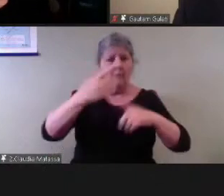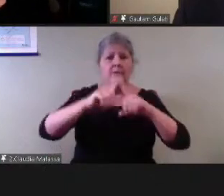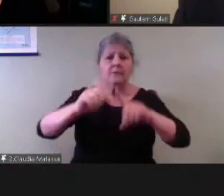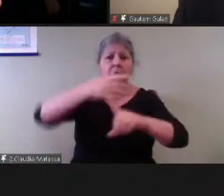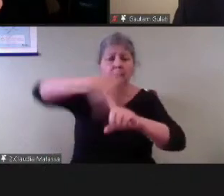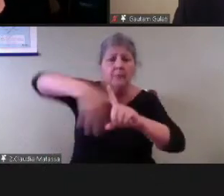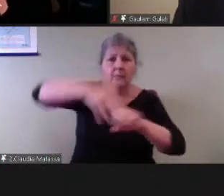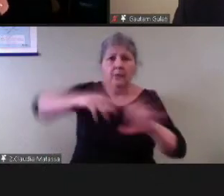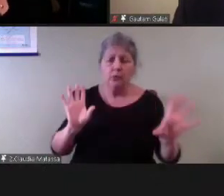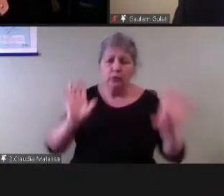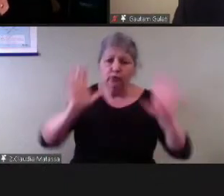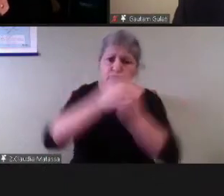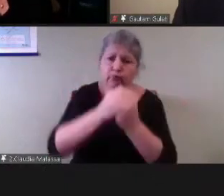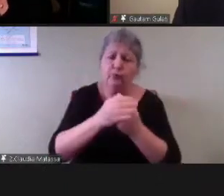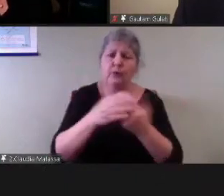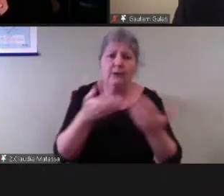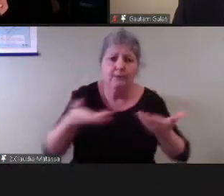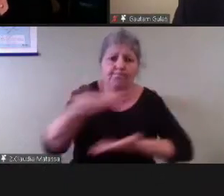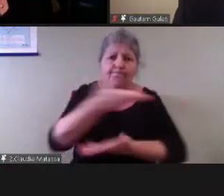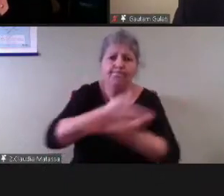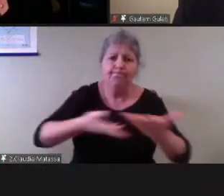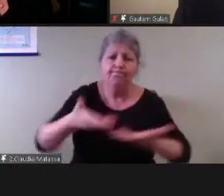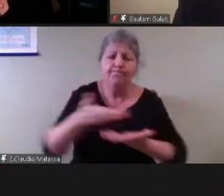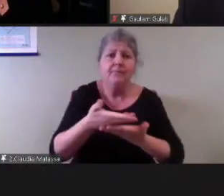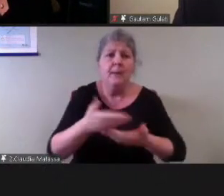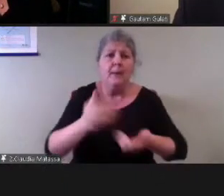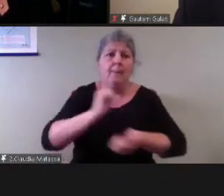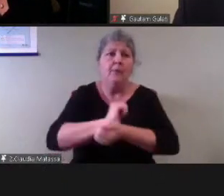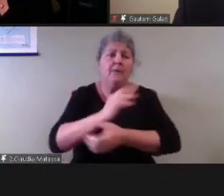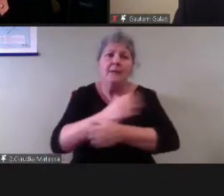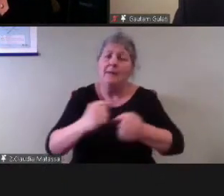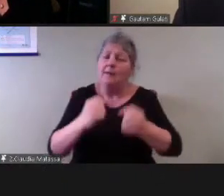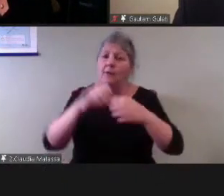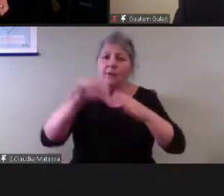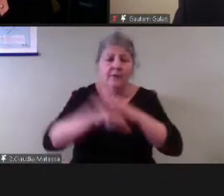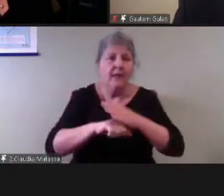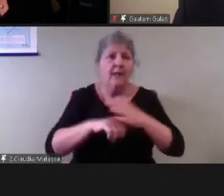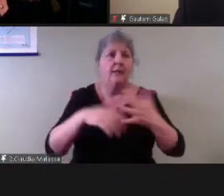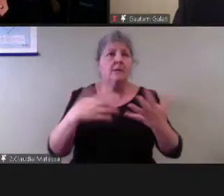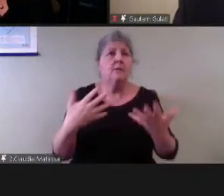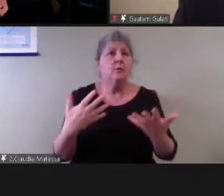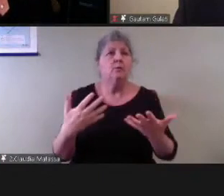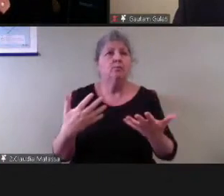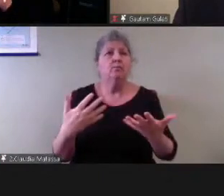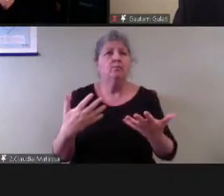together. The prison never, ever fails to present